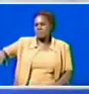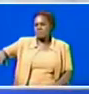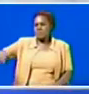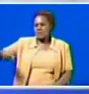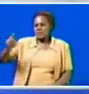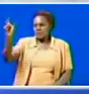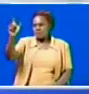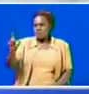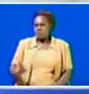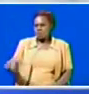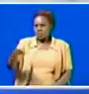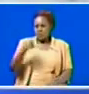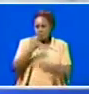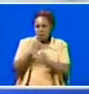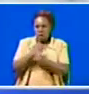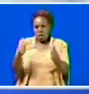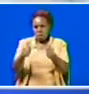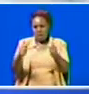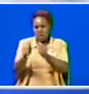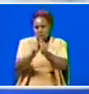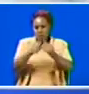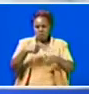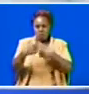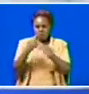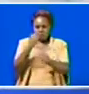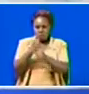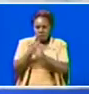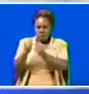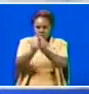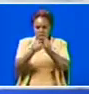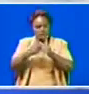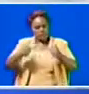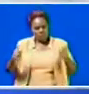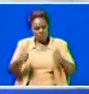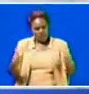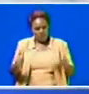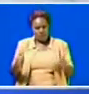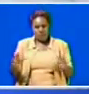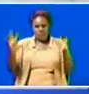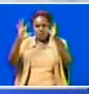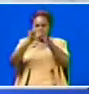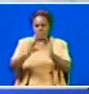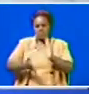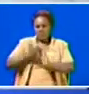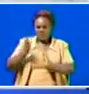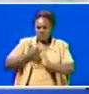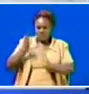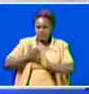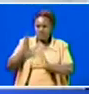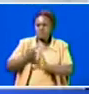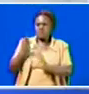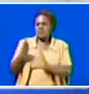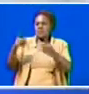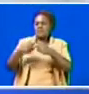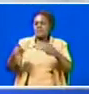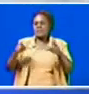We in the coastal region have worked well together, and we will continue to work together. So we'll consolidate ourselves very quickly